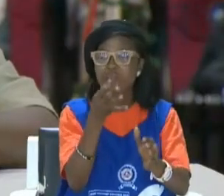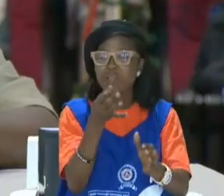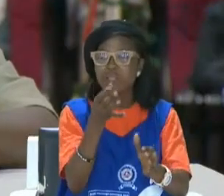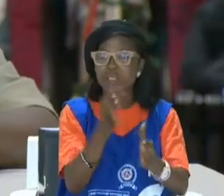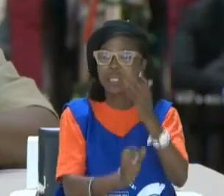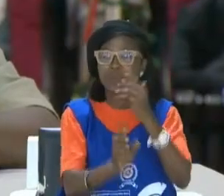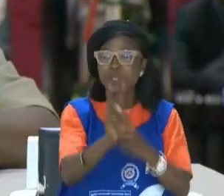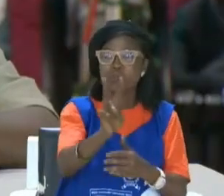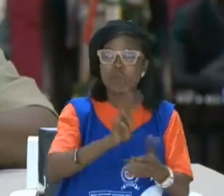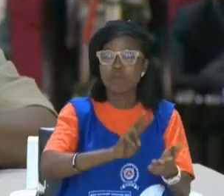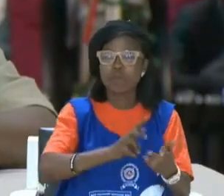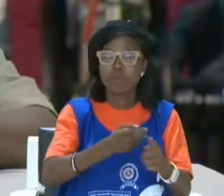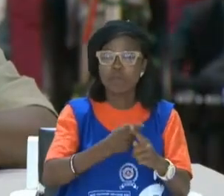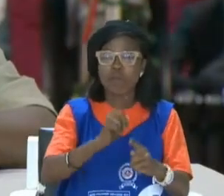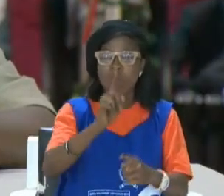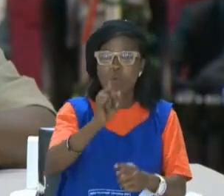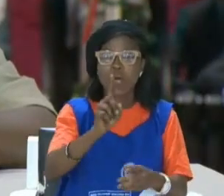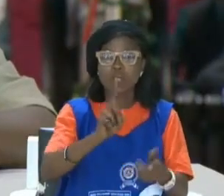from verse 1 to 4.